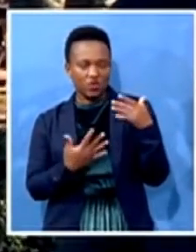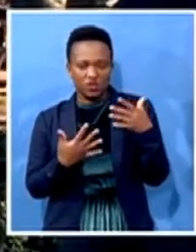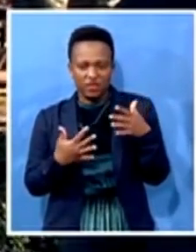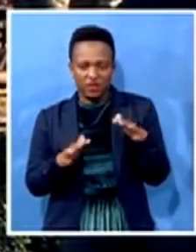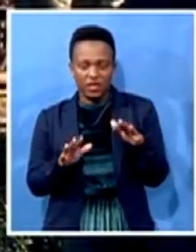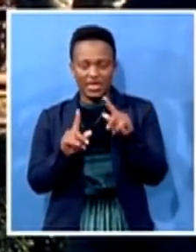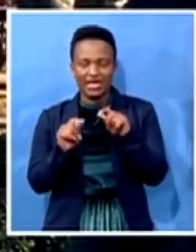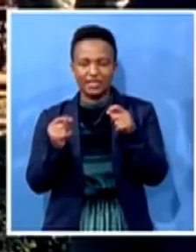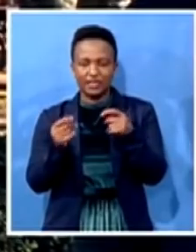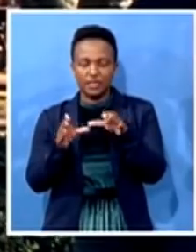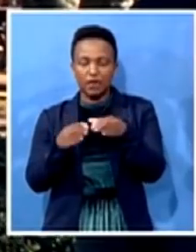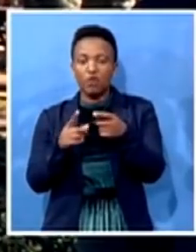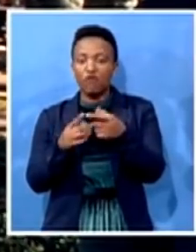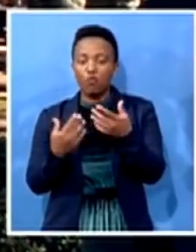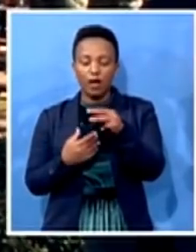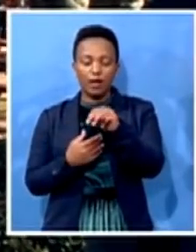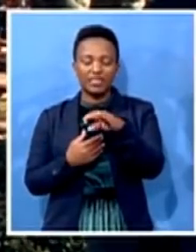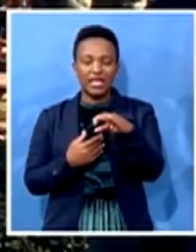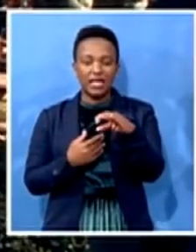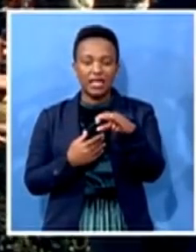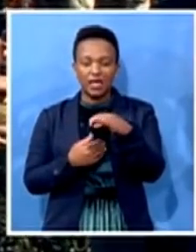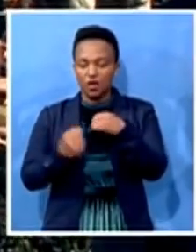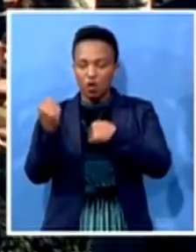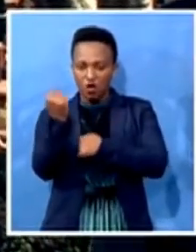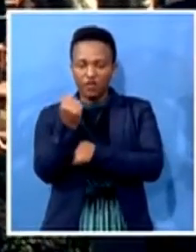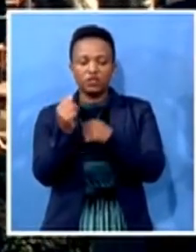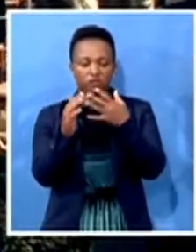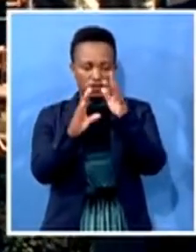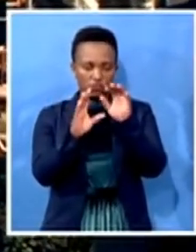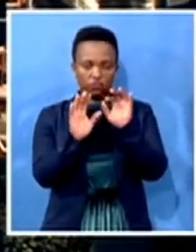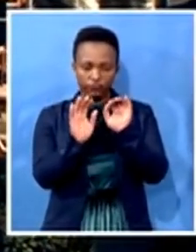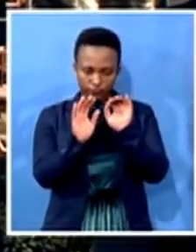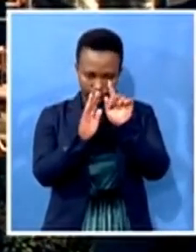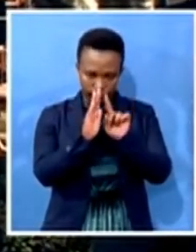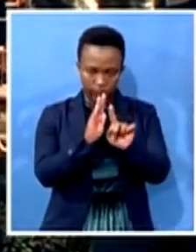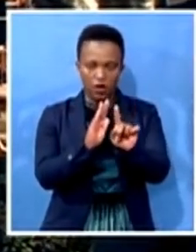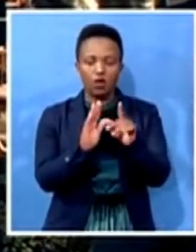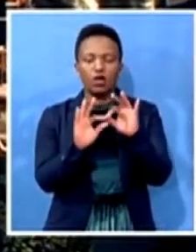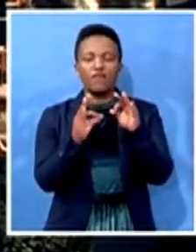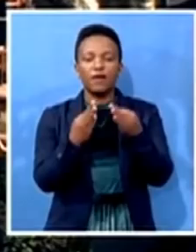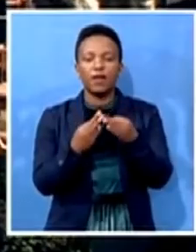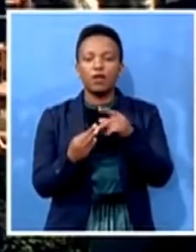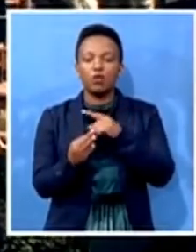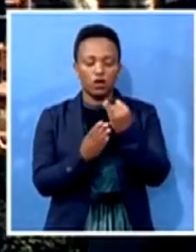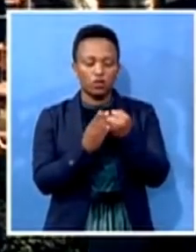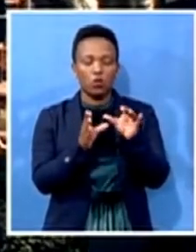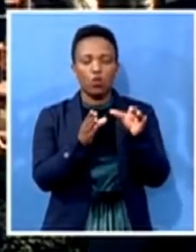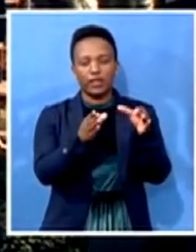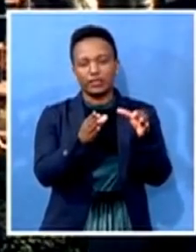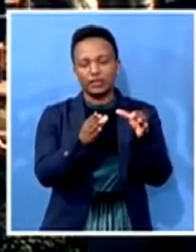family. And it's not really in a quarantine facility. It was in a hospital in Tembisa. That incident